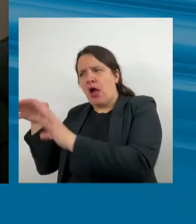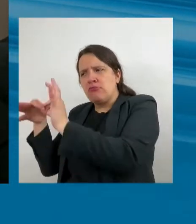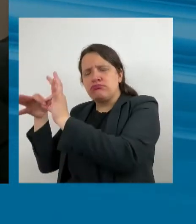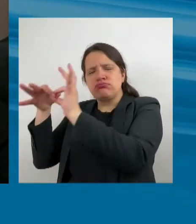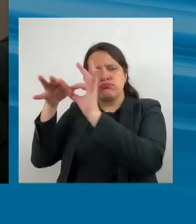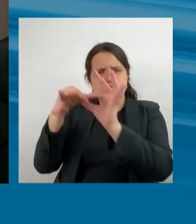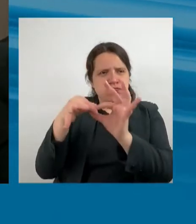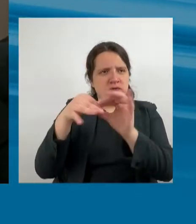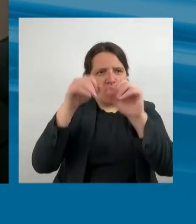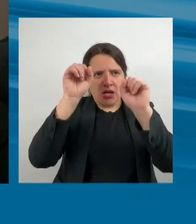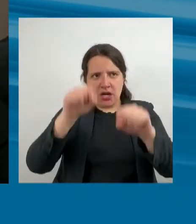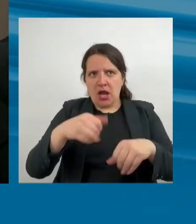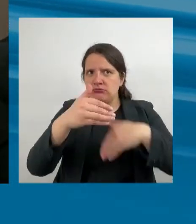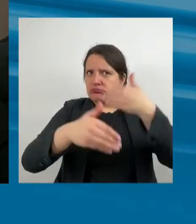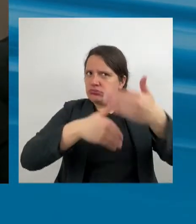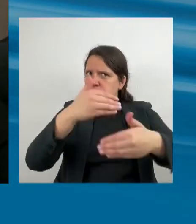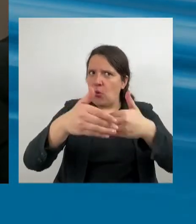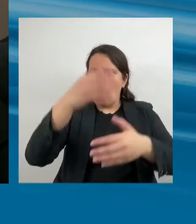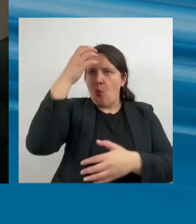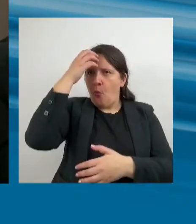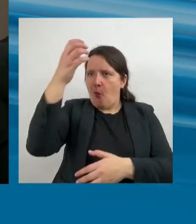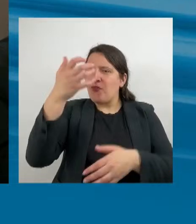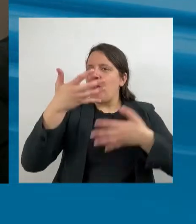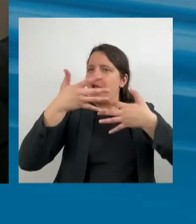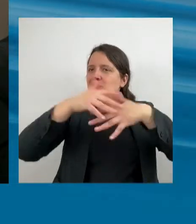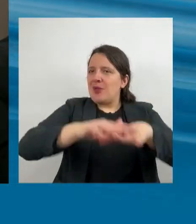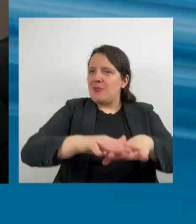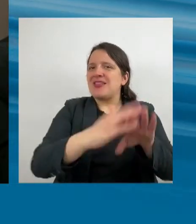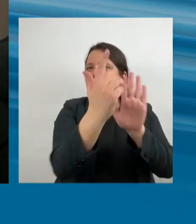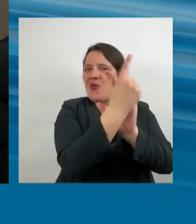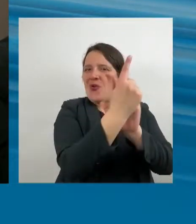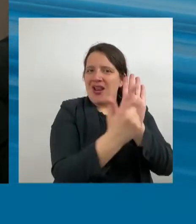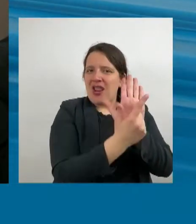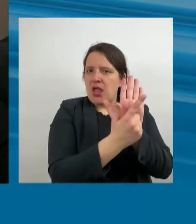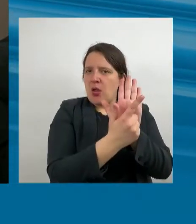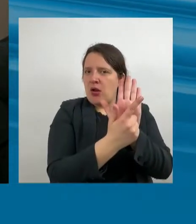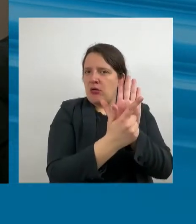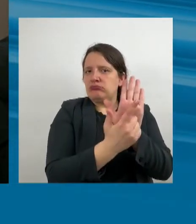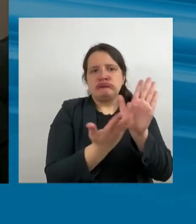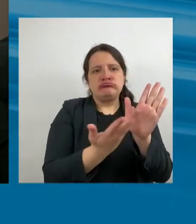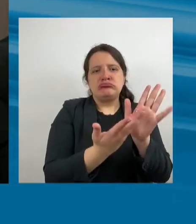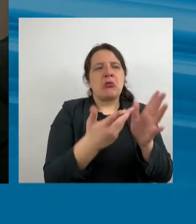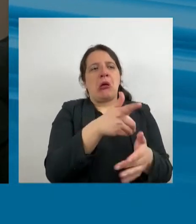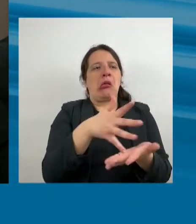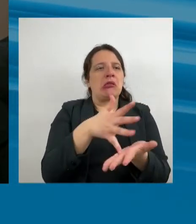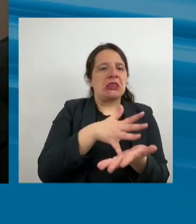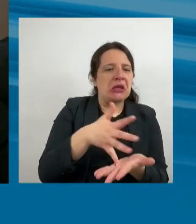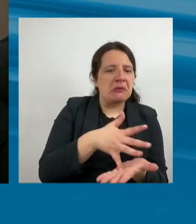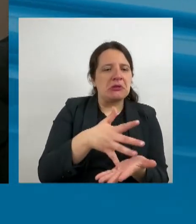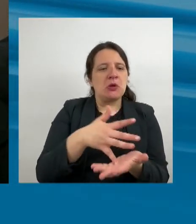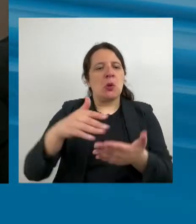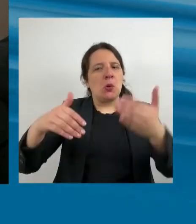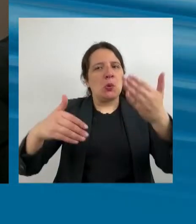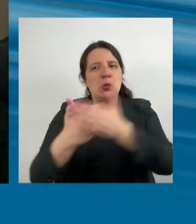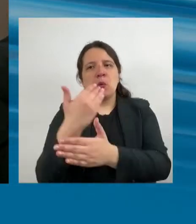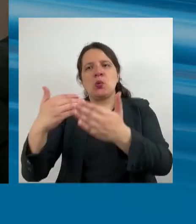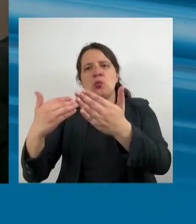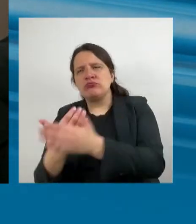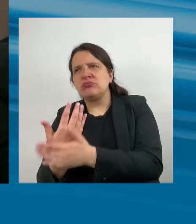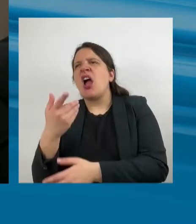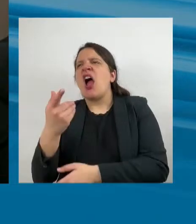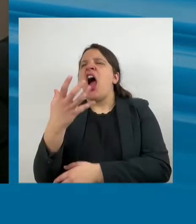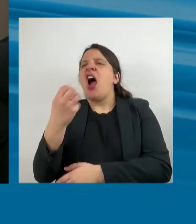use of power, or conversely, to test negative for the misuse and abuse of the mandate